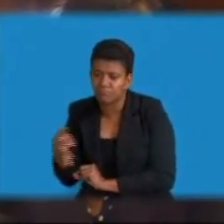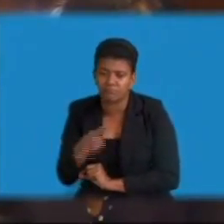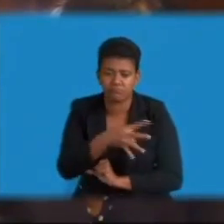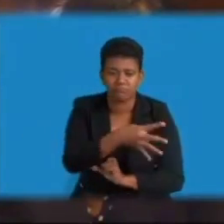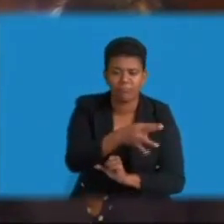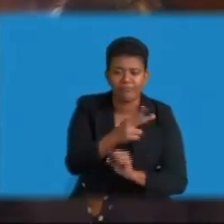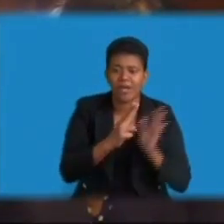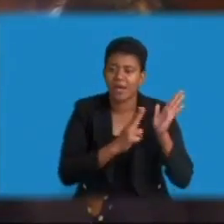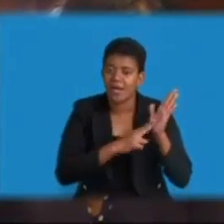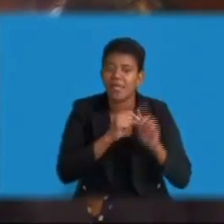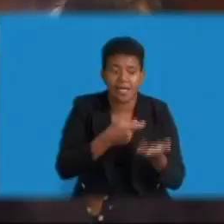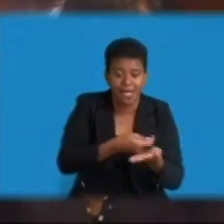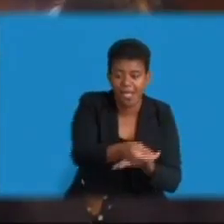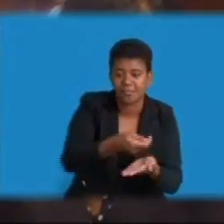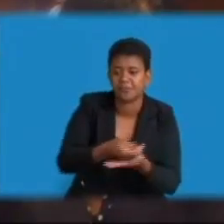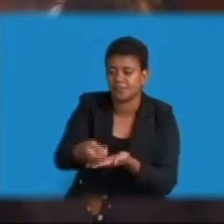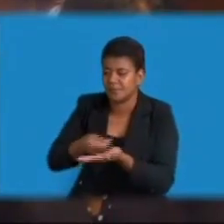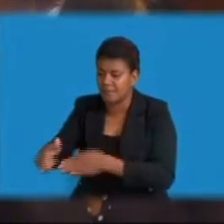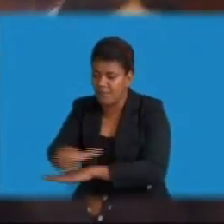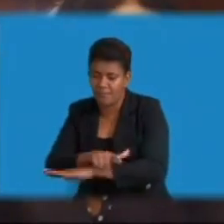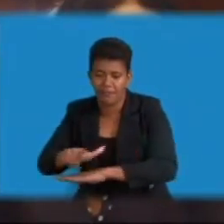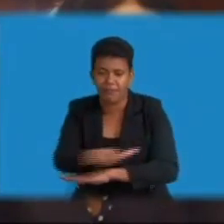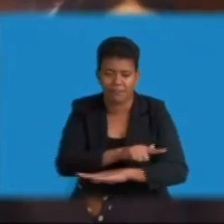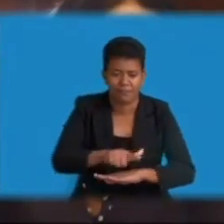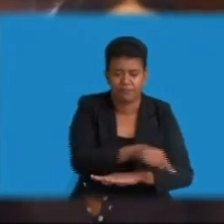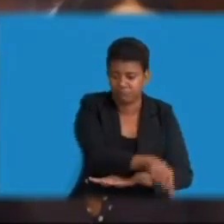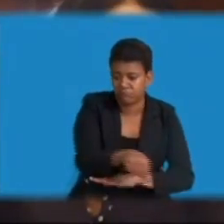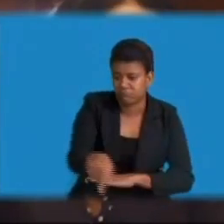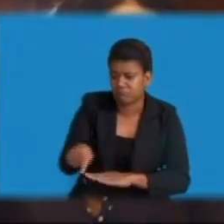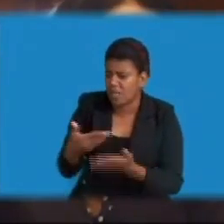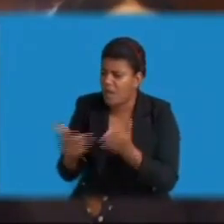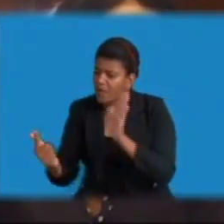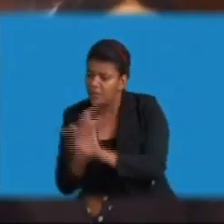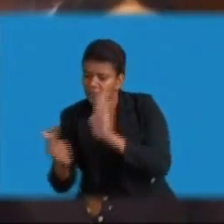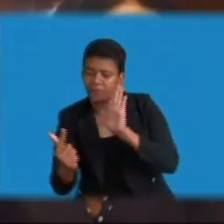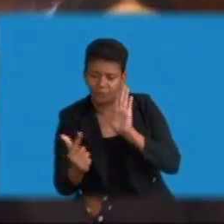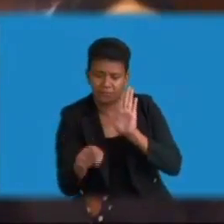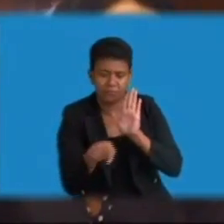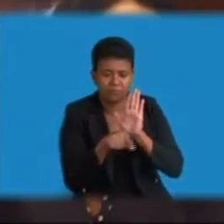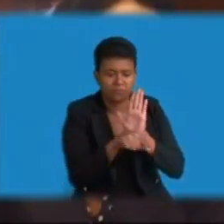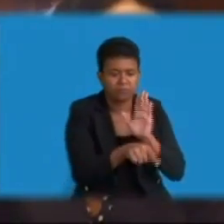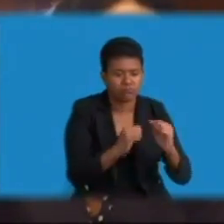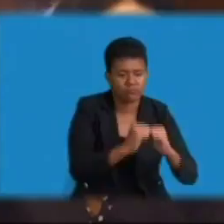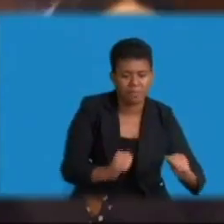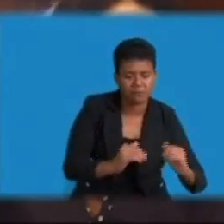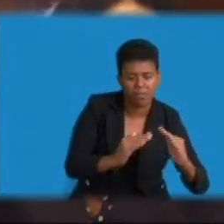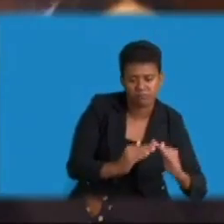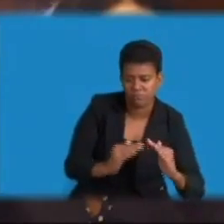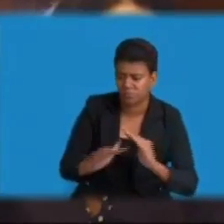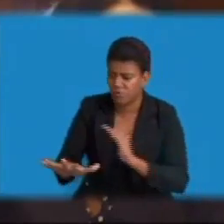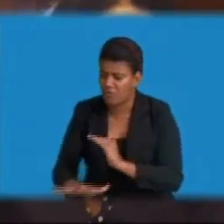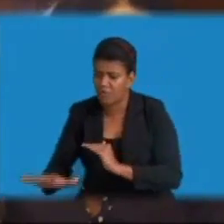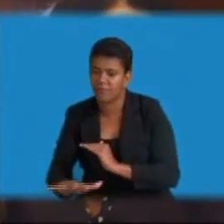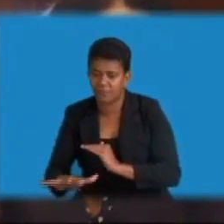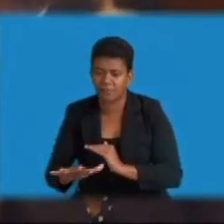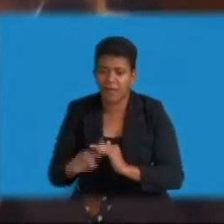including regularizations of informal settlements for issues of lease titles. In addition to these,